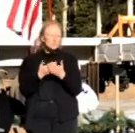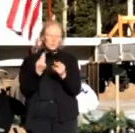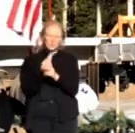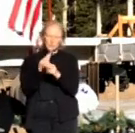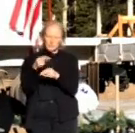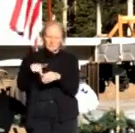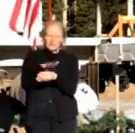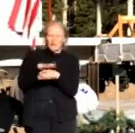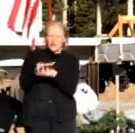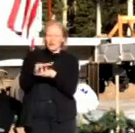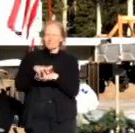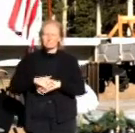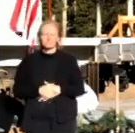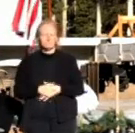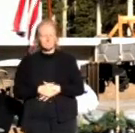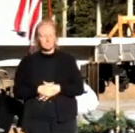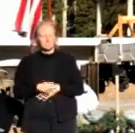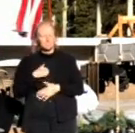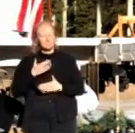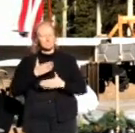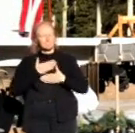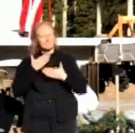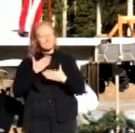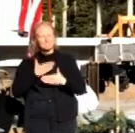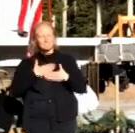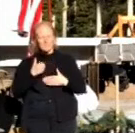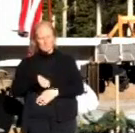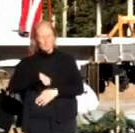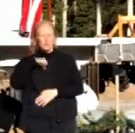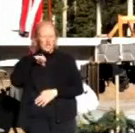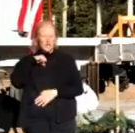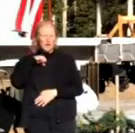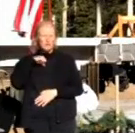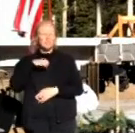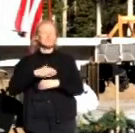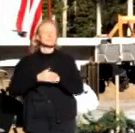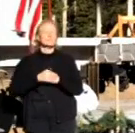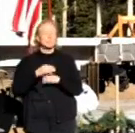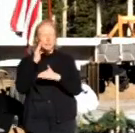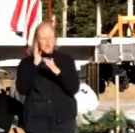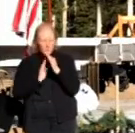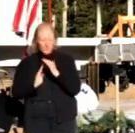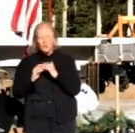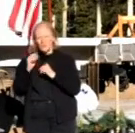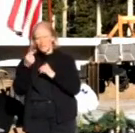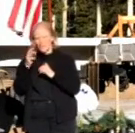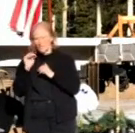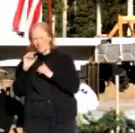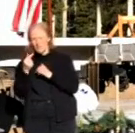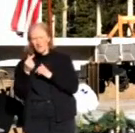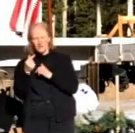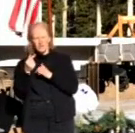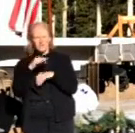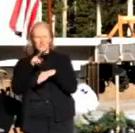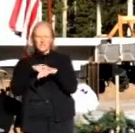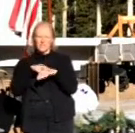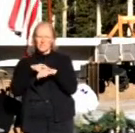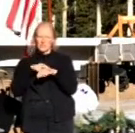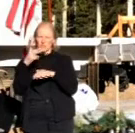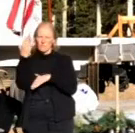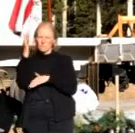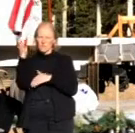in this area. I'm so pleased and proud and humbled that the GMUG and the National Forest Service decided to